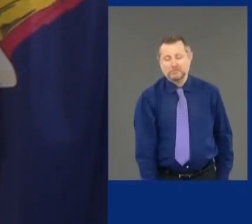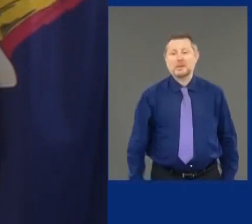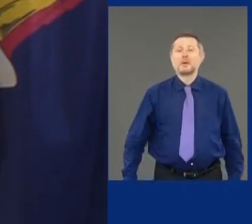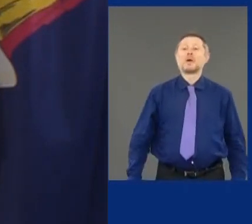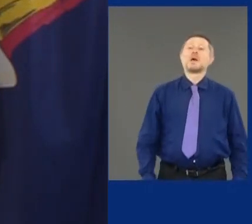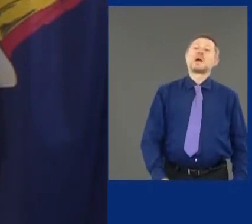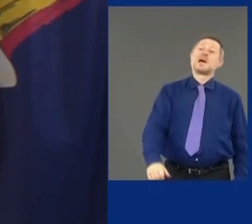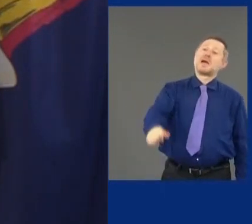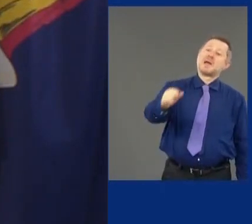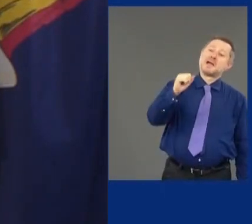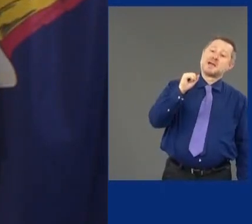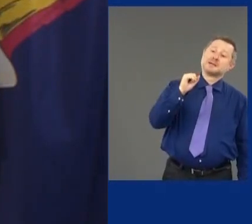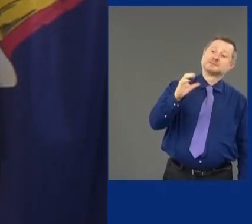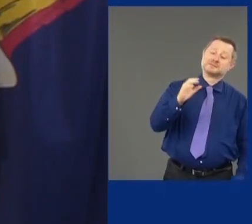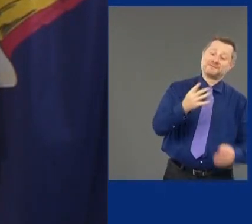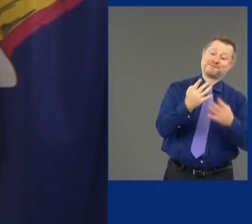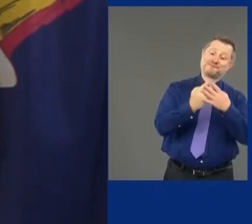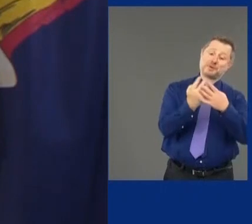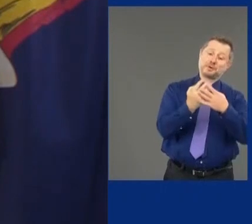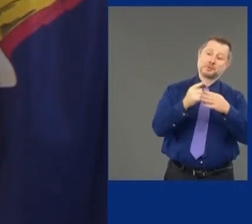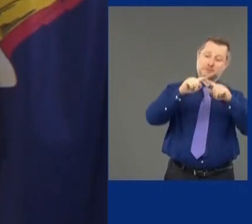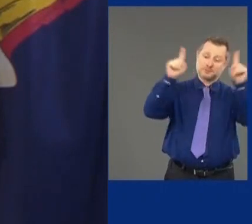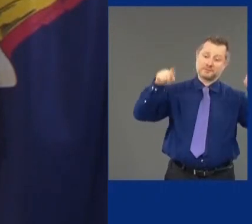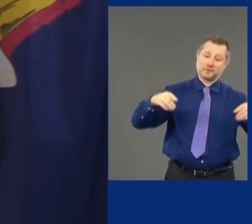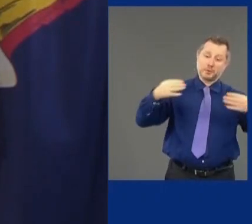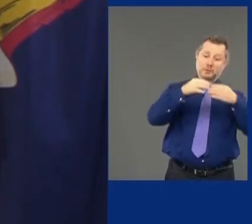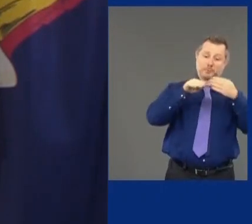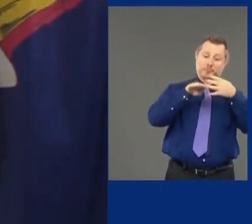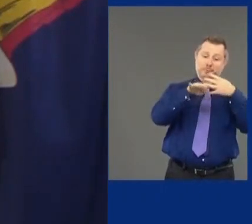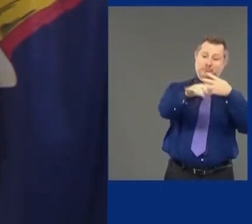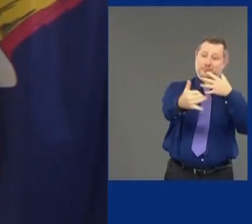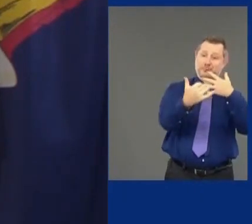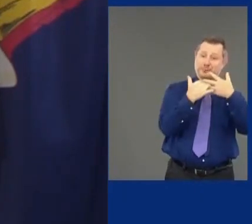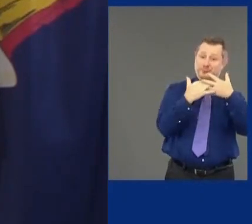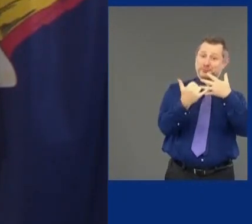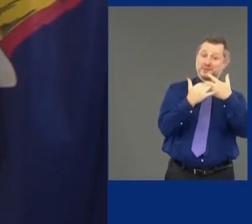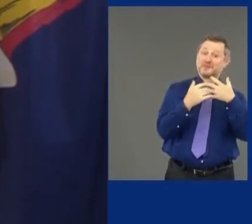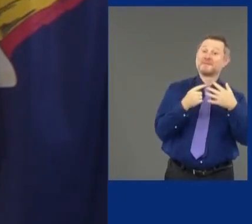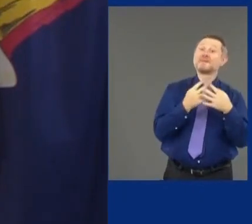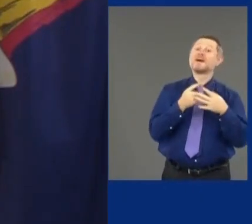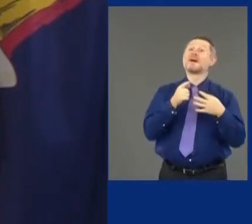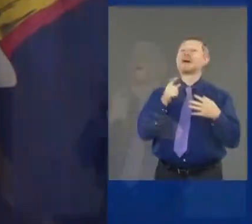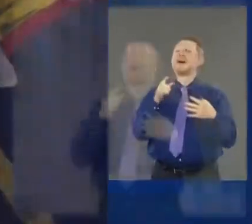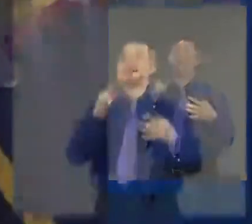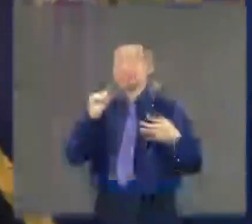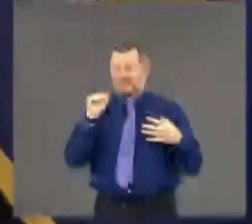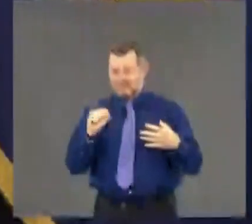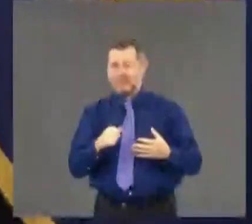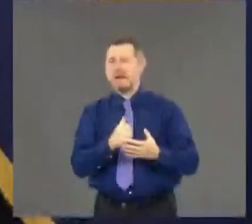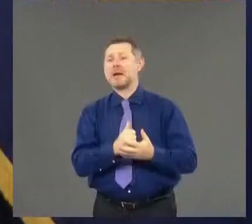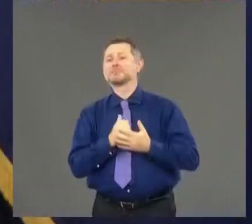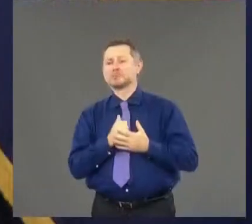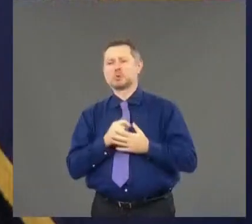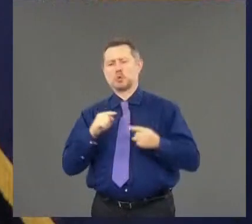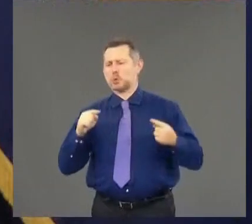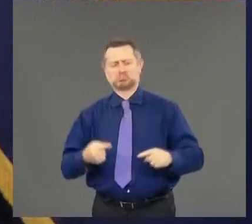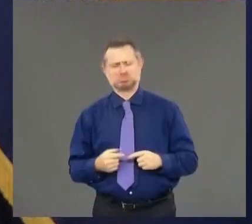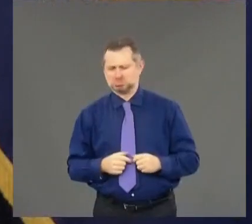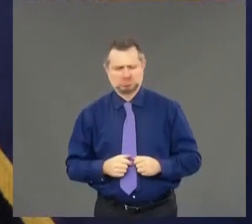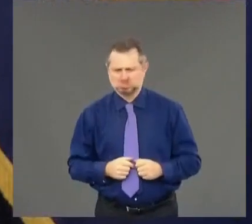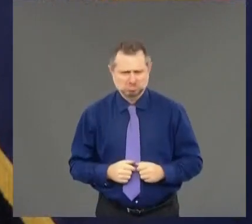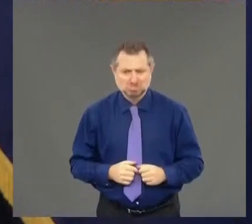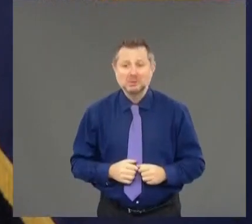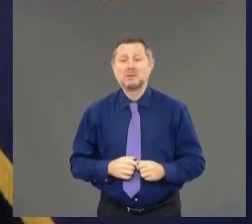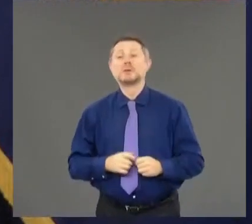filtration could be a benefit, can't be a hurt, can't be a negative, it can only